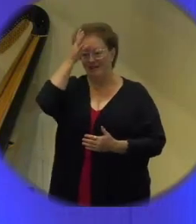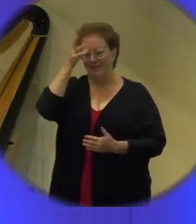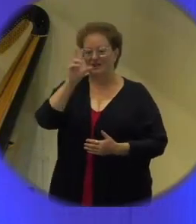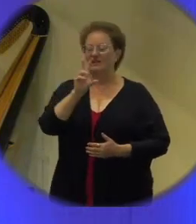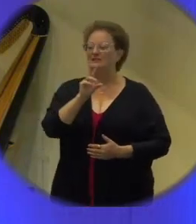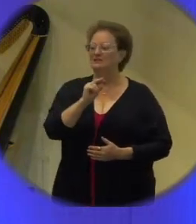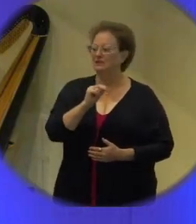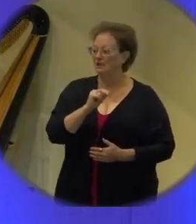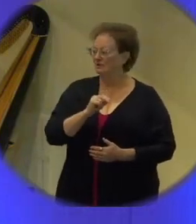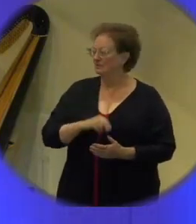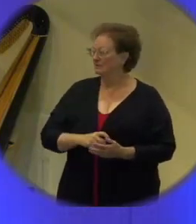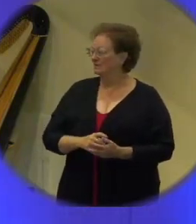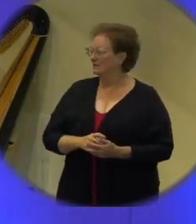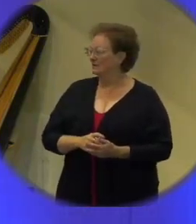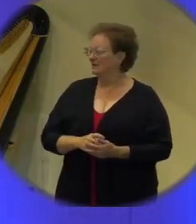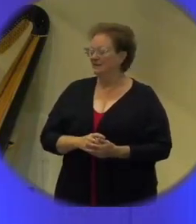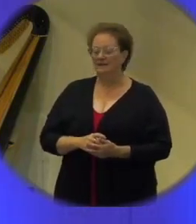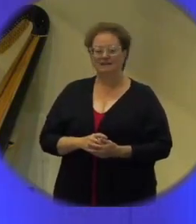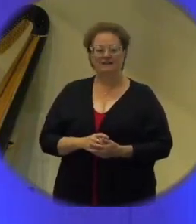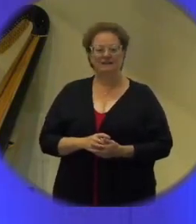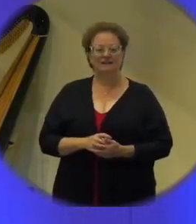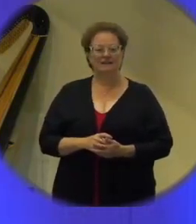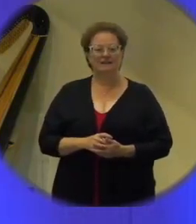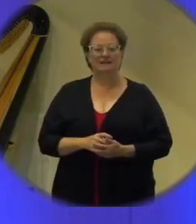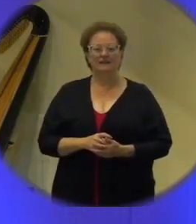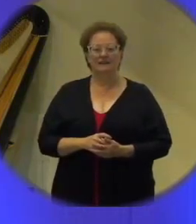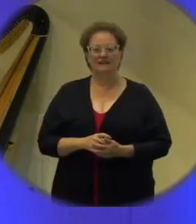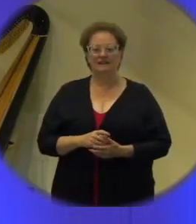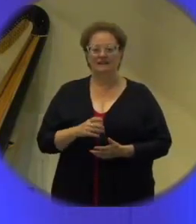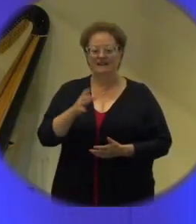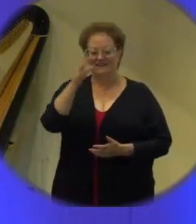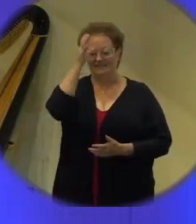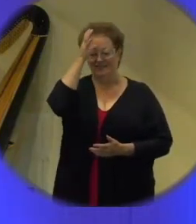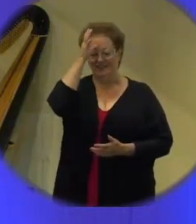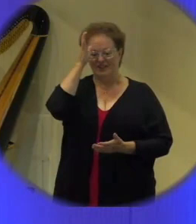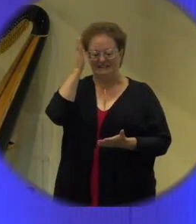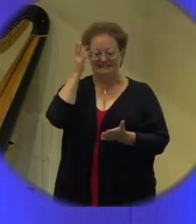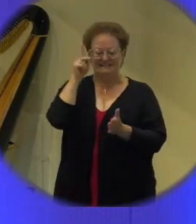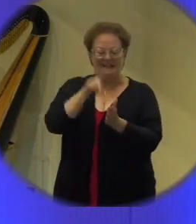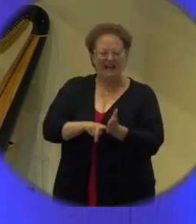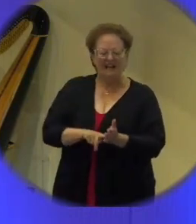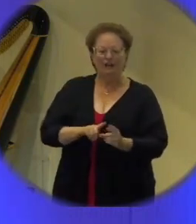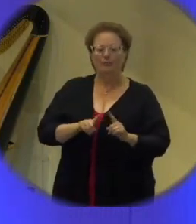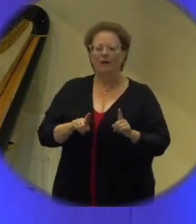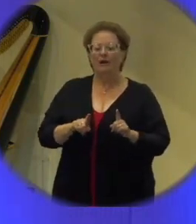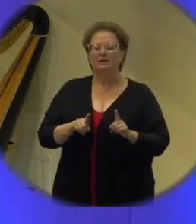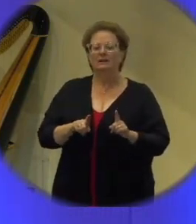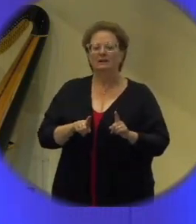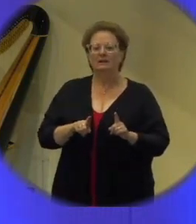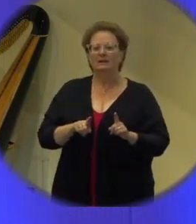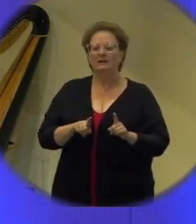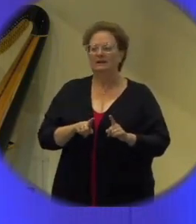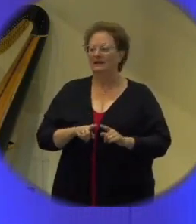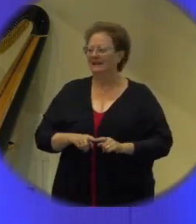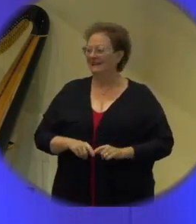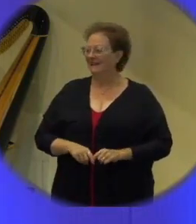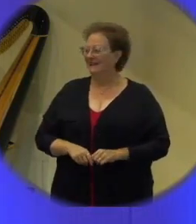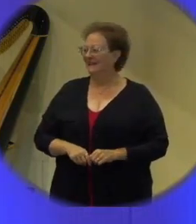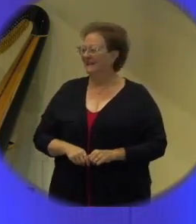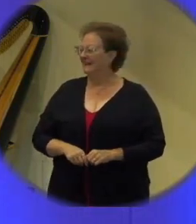Father may have done the same thing, but he would have then gone, that's the end of that bee. But she said, let it live. You